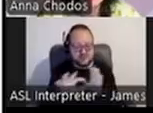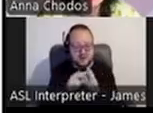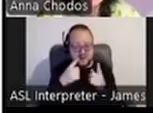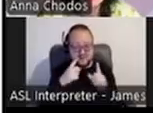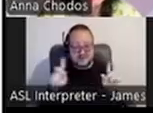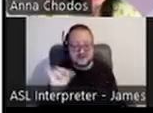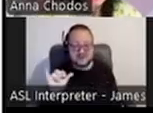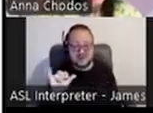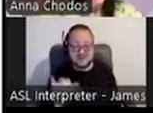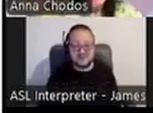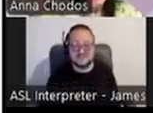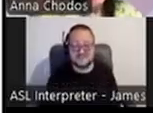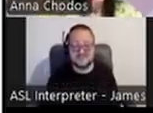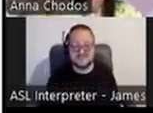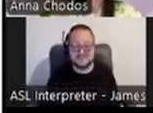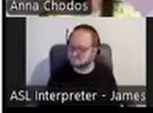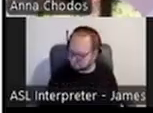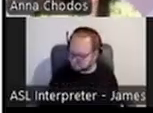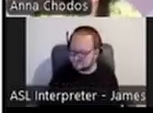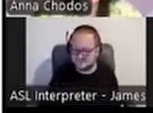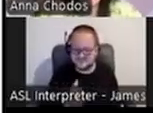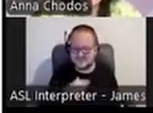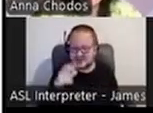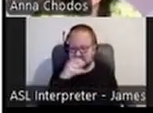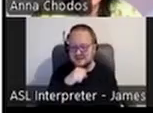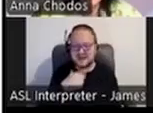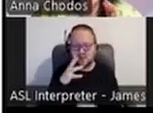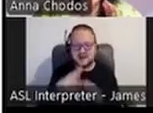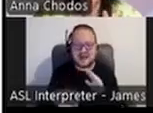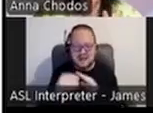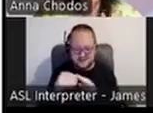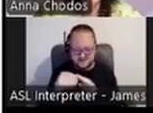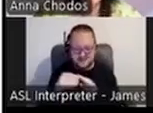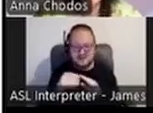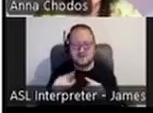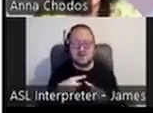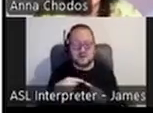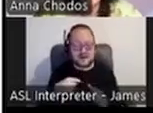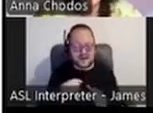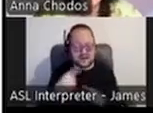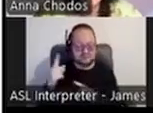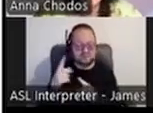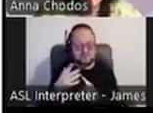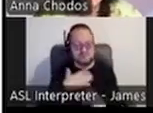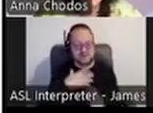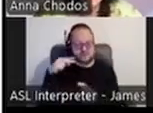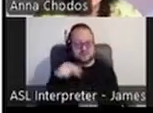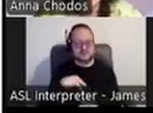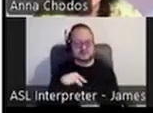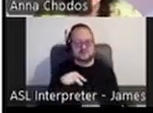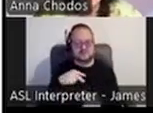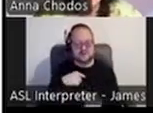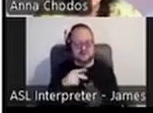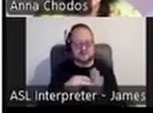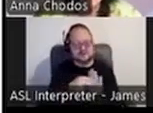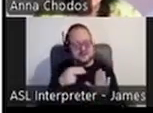Yeah, I guess what I would add when I'm sort of coming from the lens of defining a care team as a healthcare team and sort